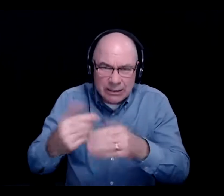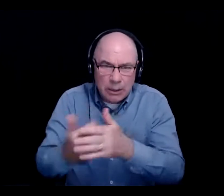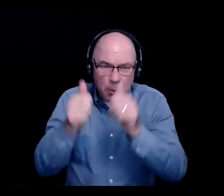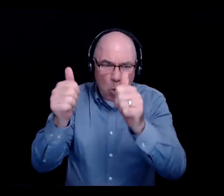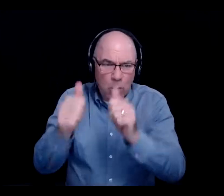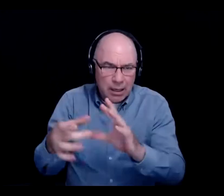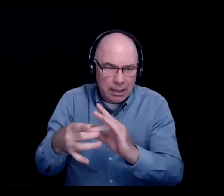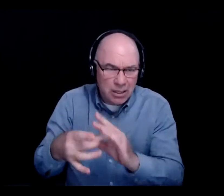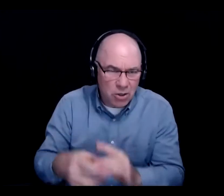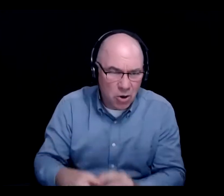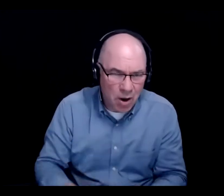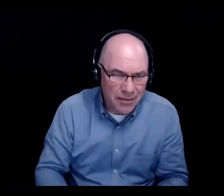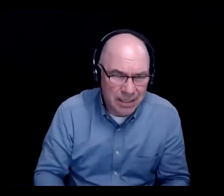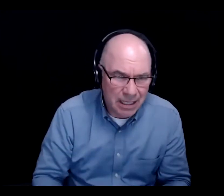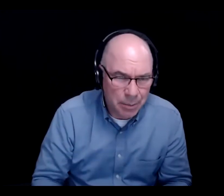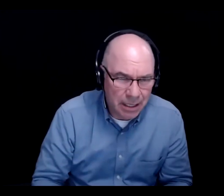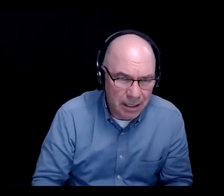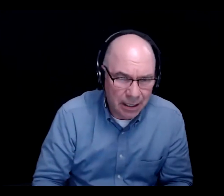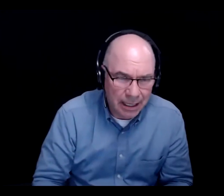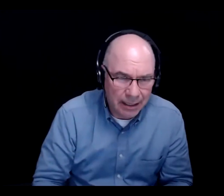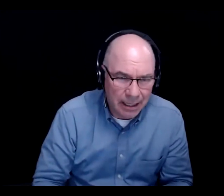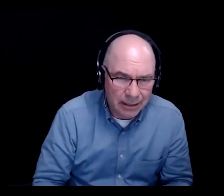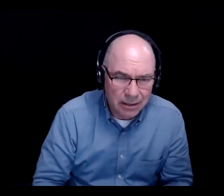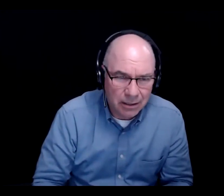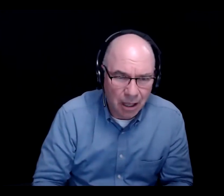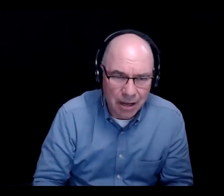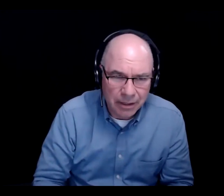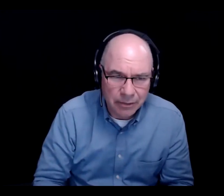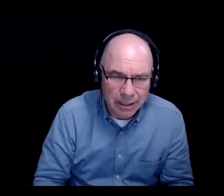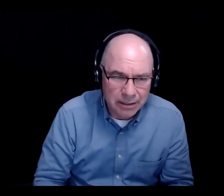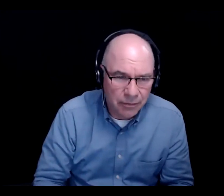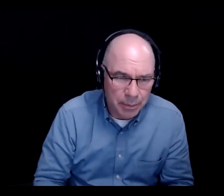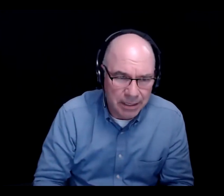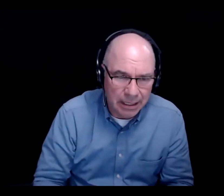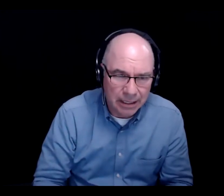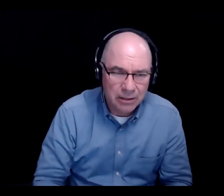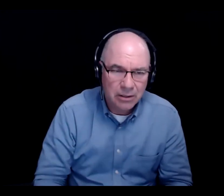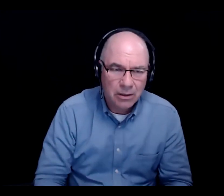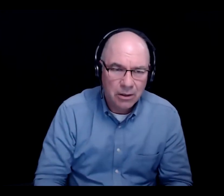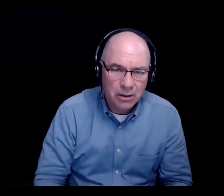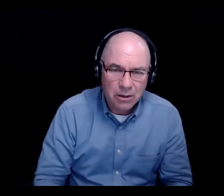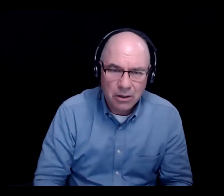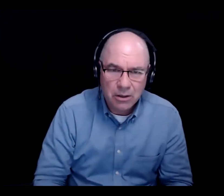link. No, I haven't seen anybody connecting yet live anyways, if I might see.